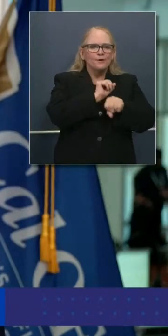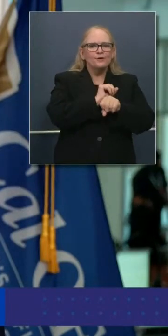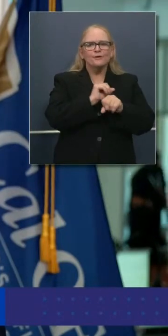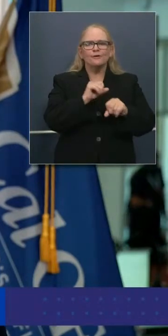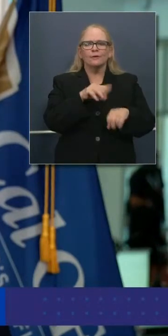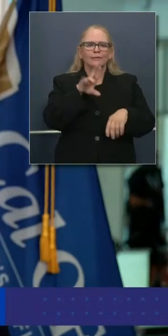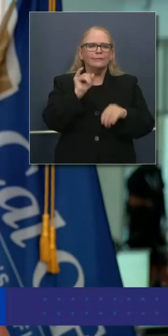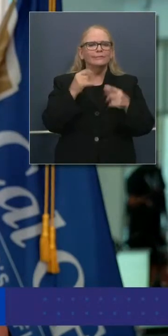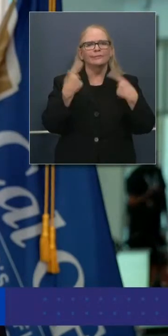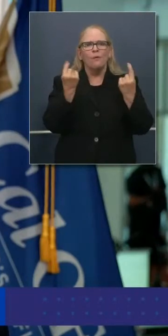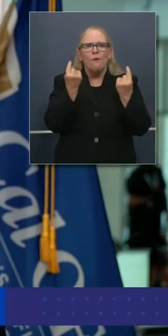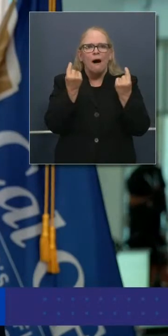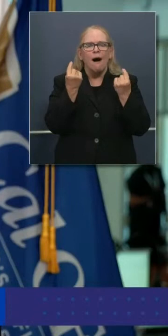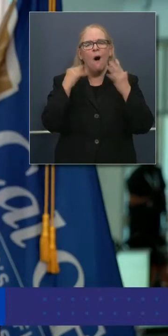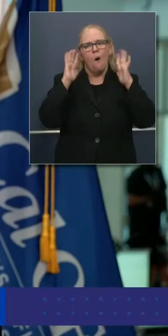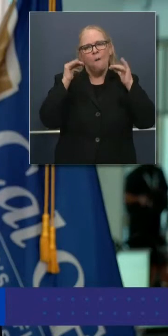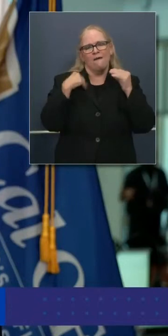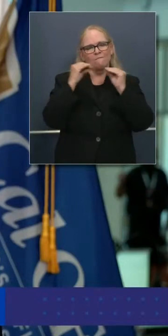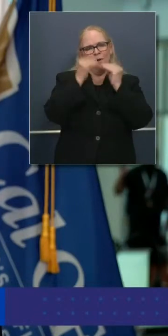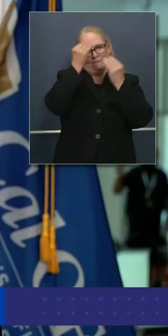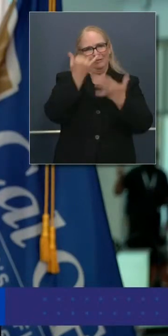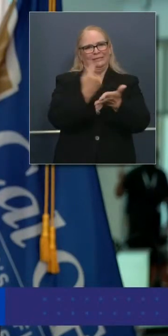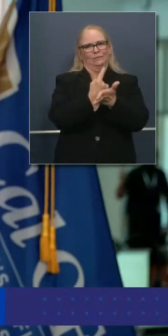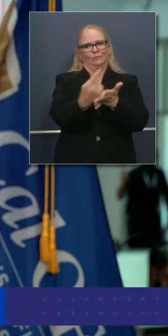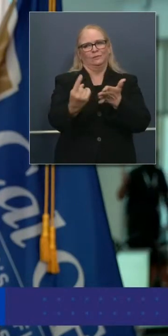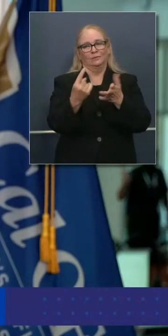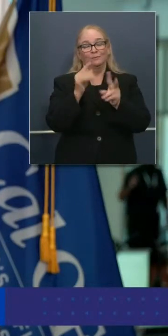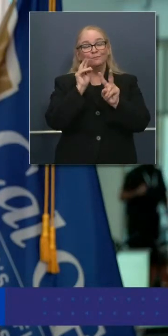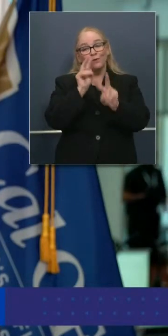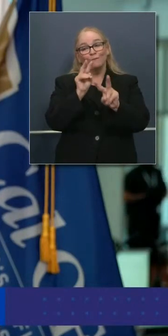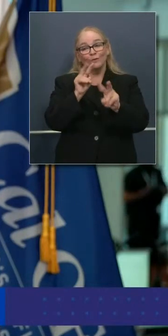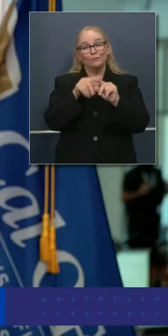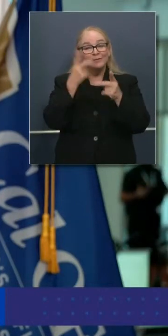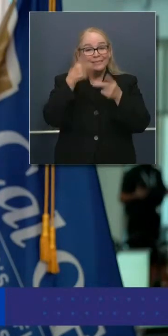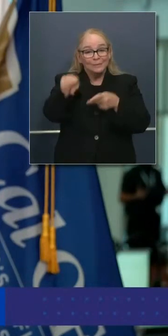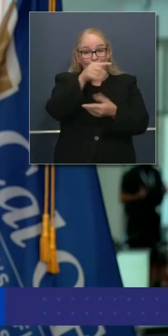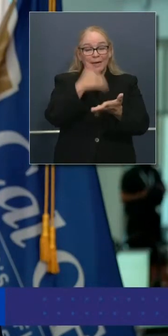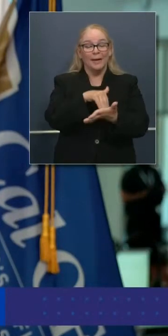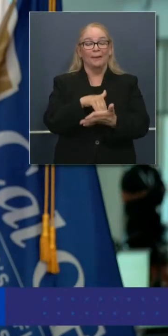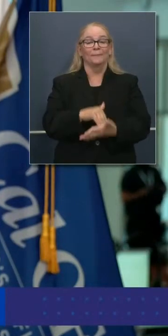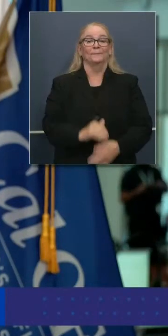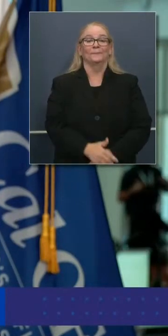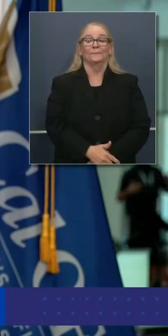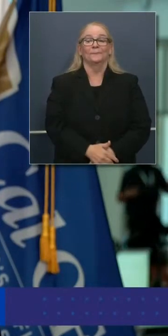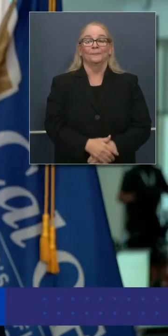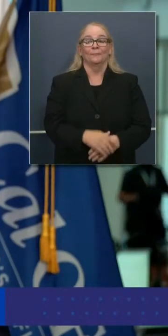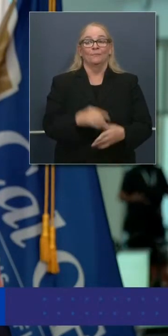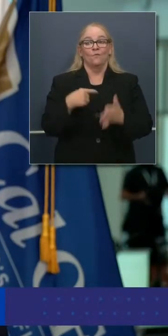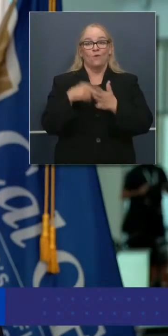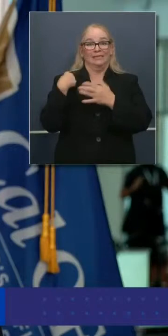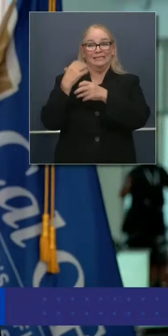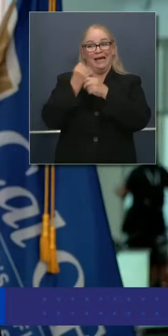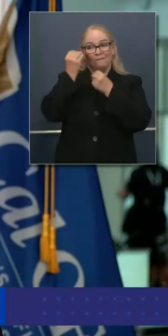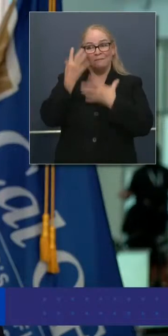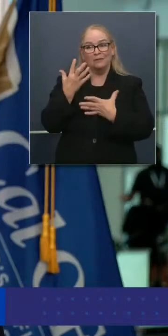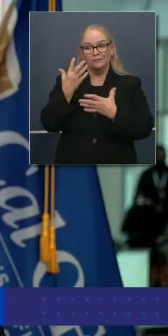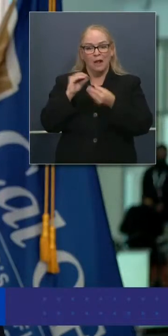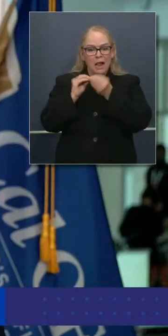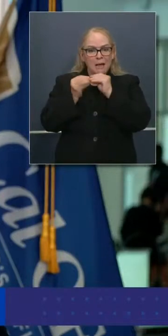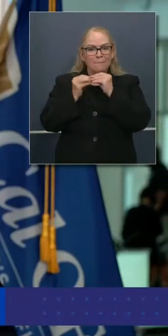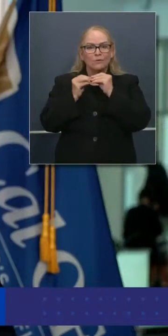later this week. Look forward to that conversation, that engagement. And once we have those new positivity numbers, again,